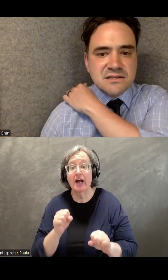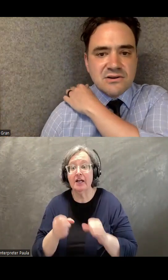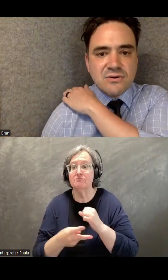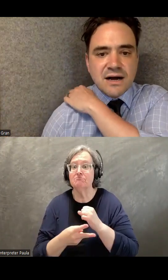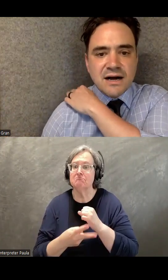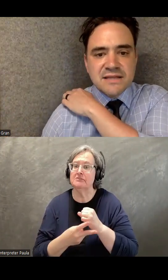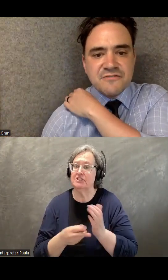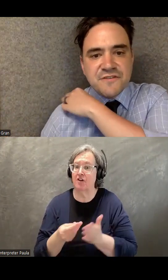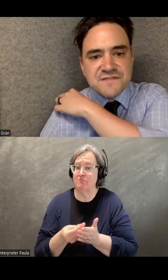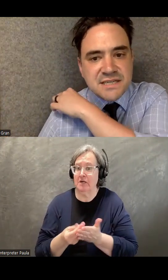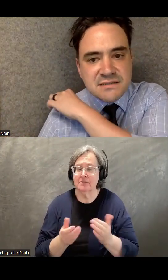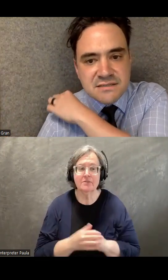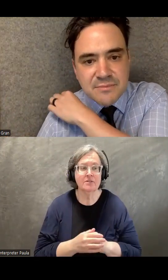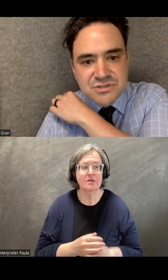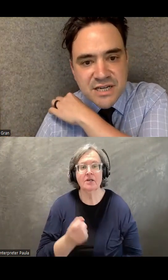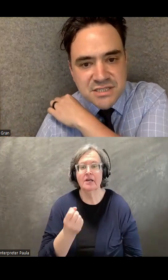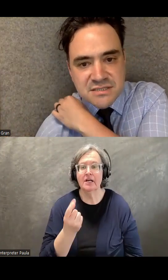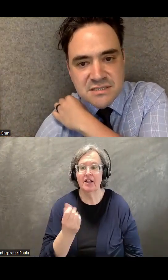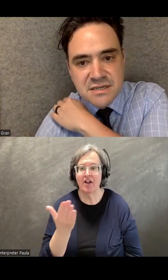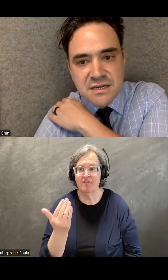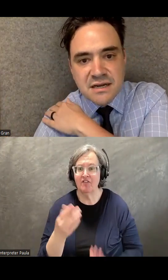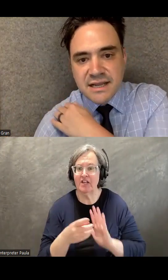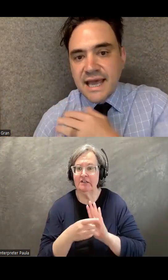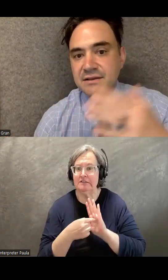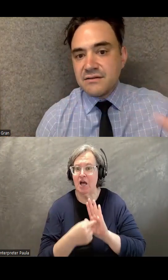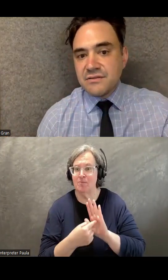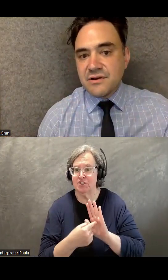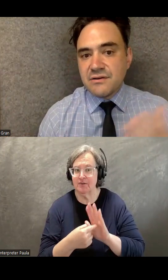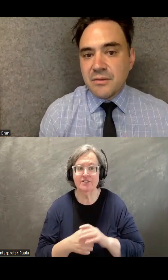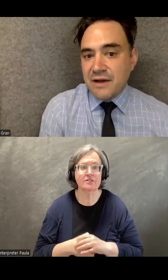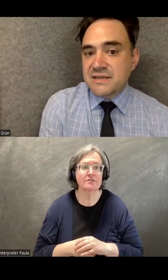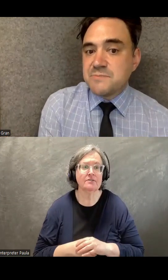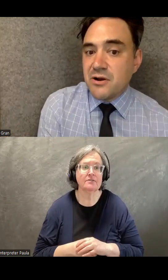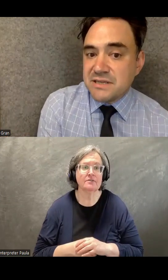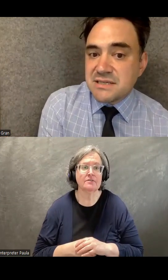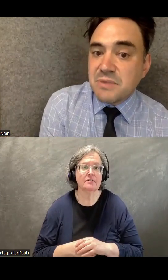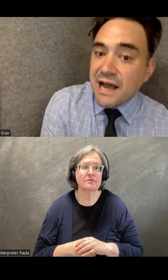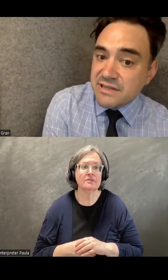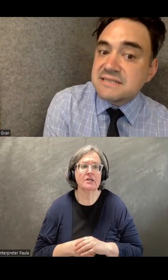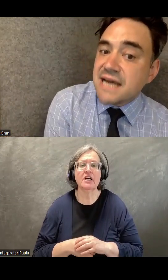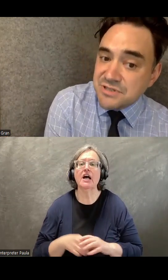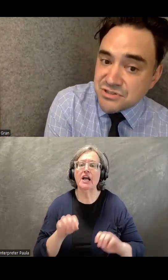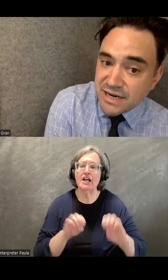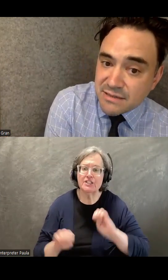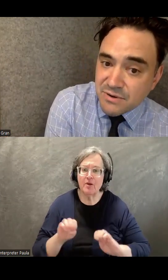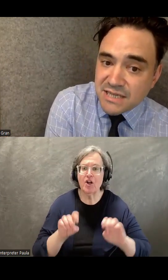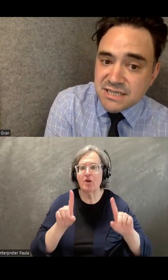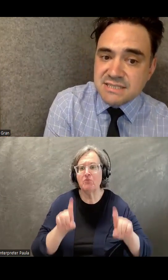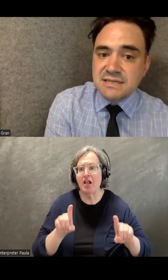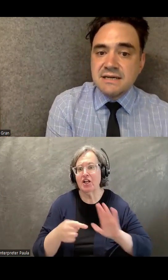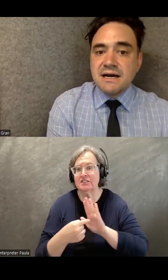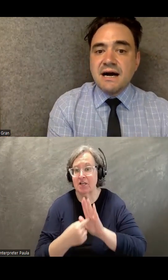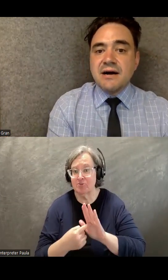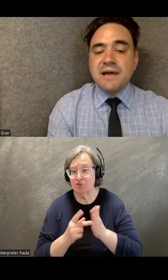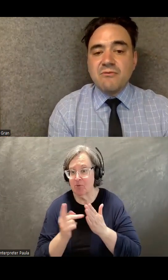outlined. So 1115 demonstrations, again, they're about experimenting, piloting, demonstrating